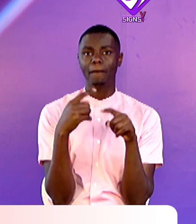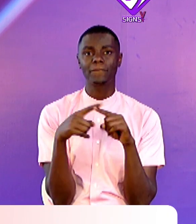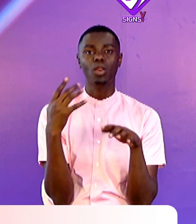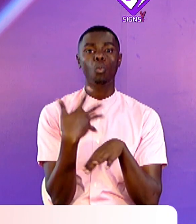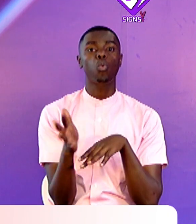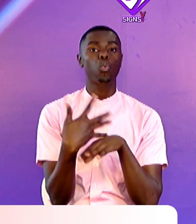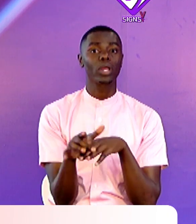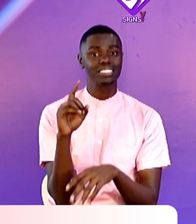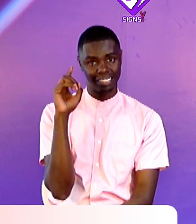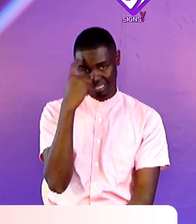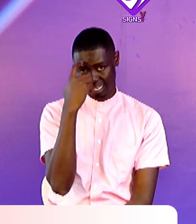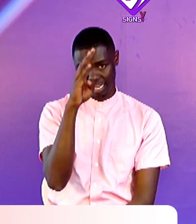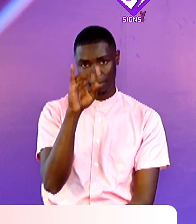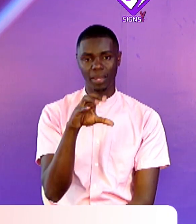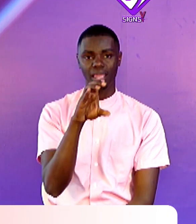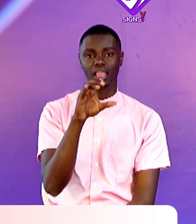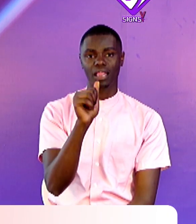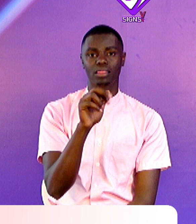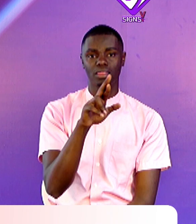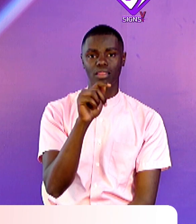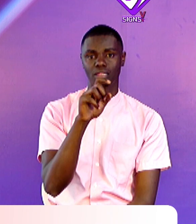giant. Yes, by the cartels.